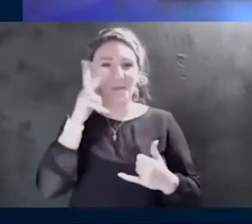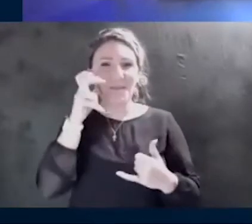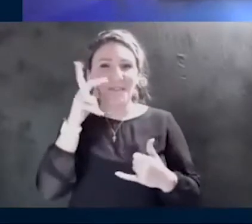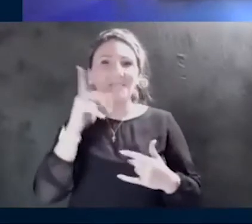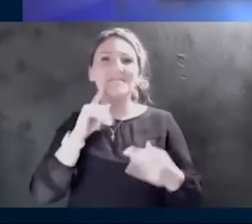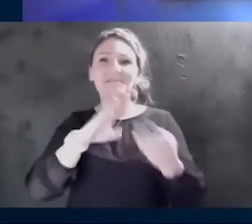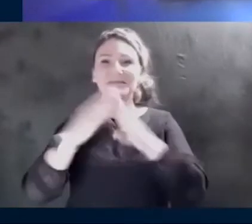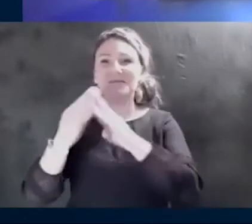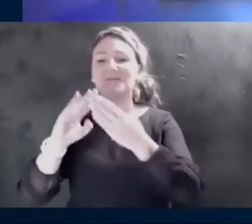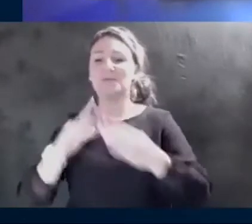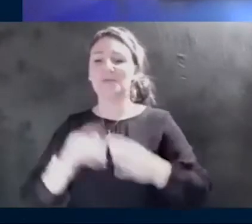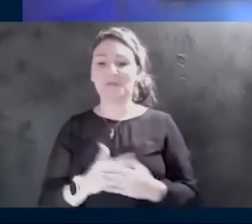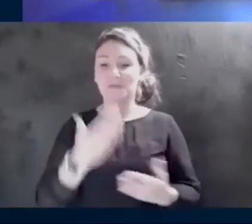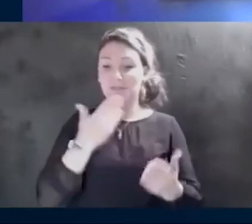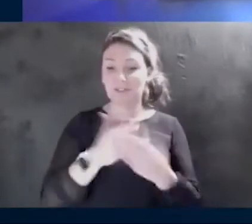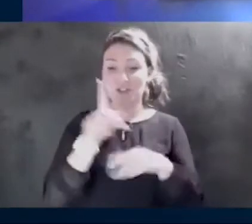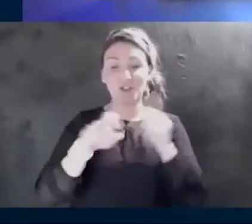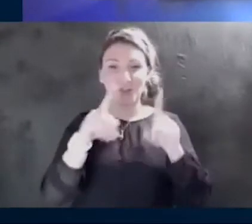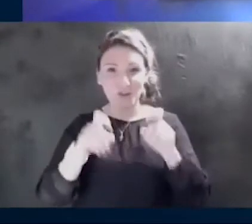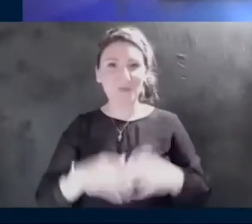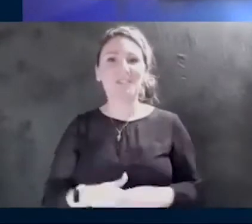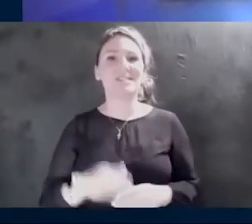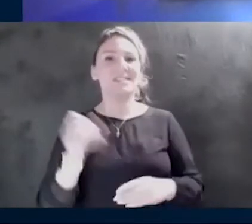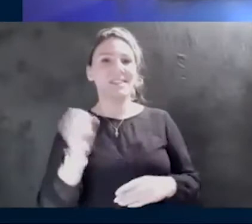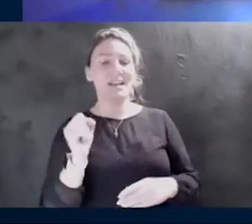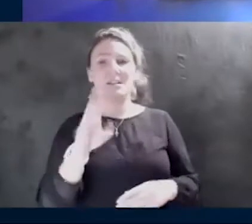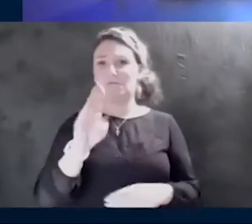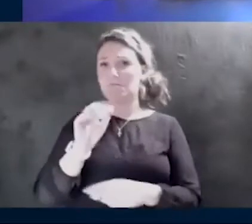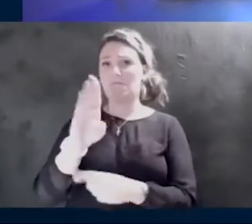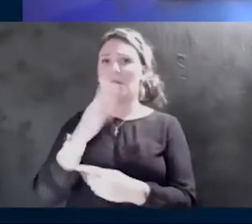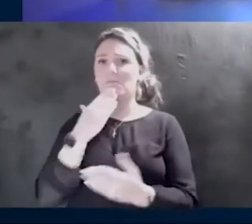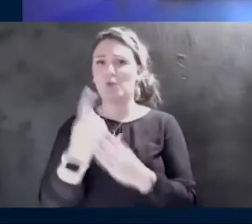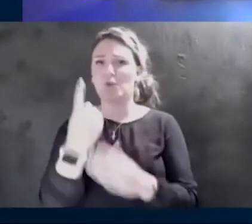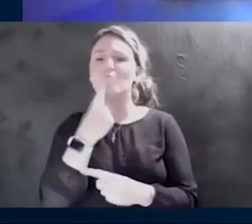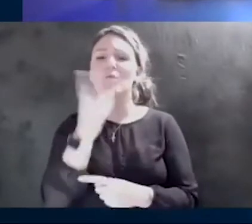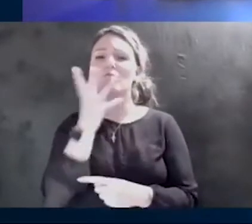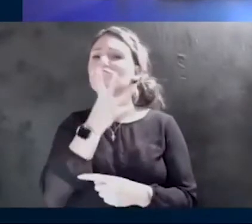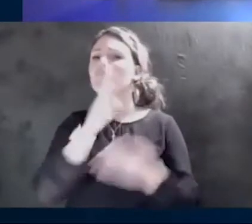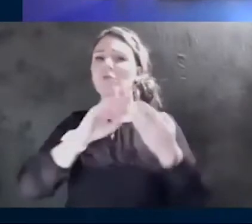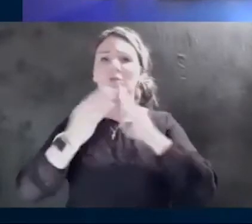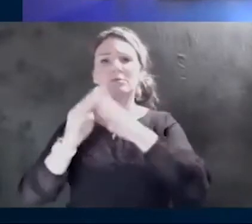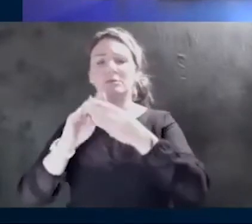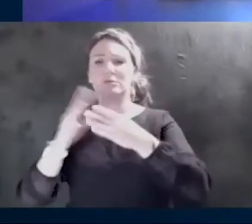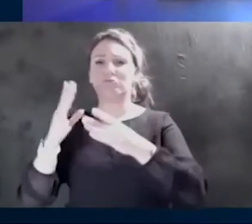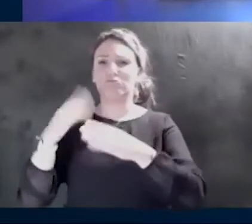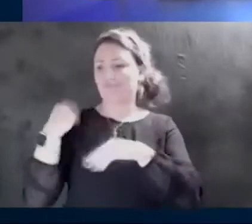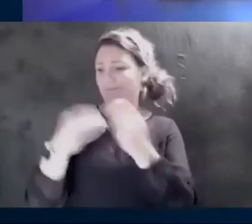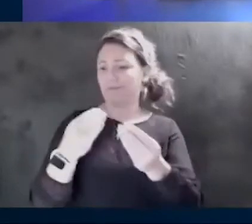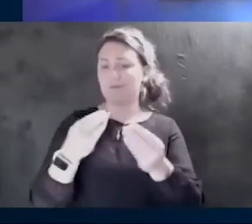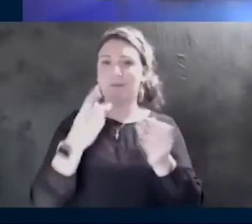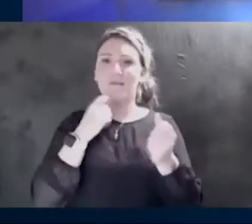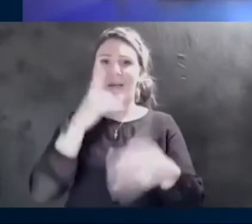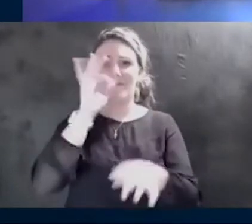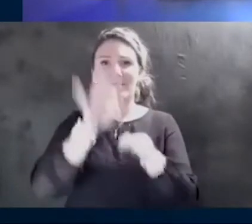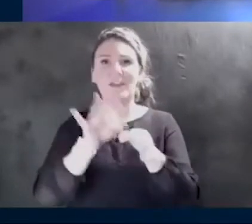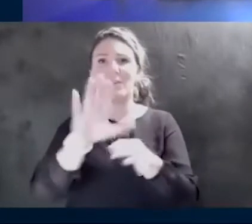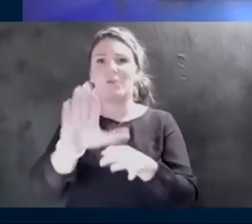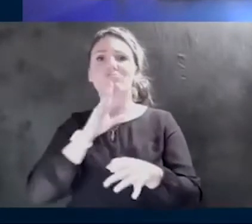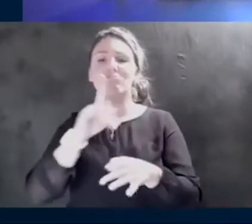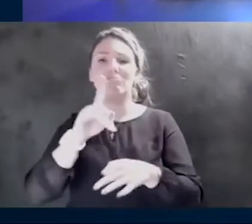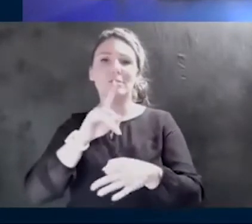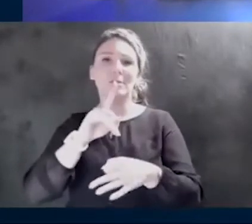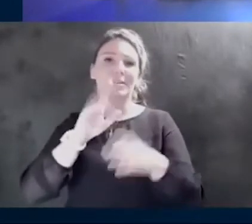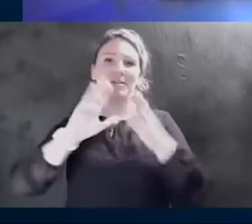good questions, and Bob has a good one. Rural communities traditionally put a lot of faith in their town doctor and follow